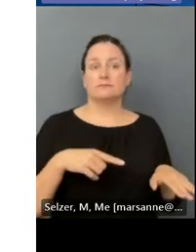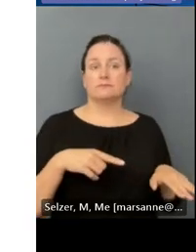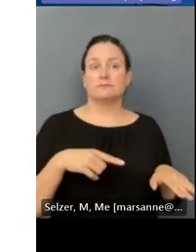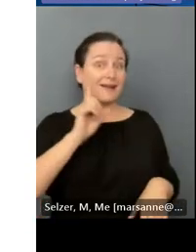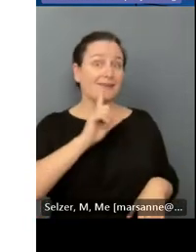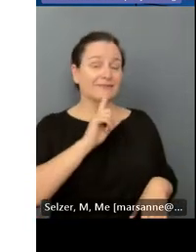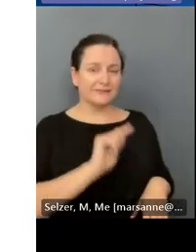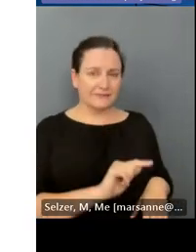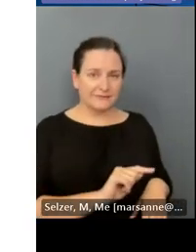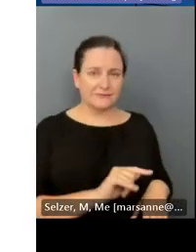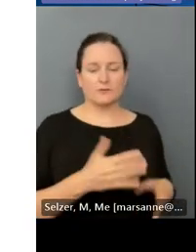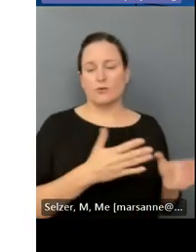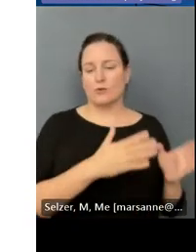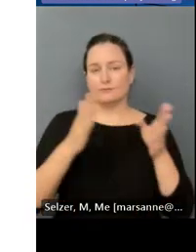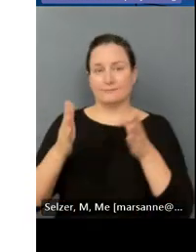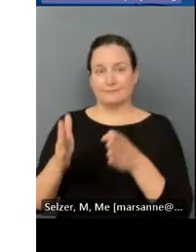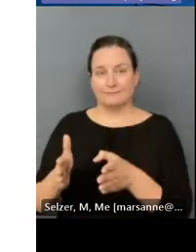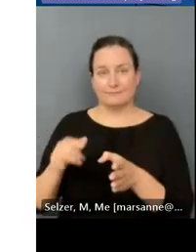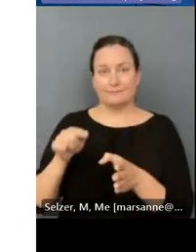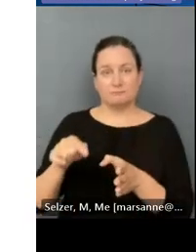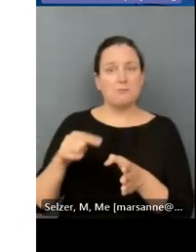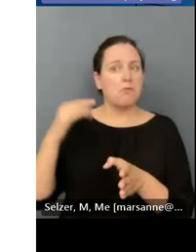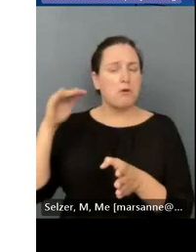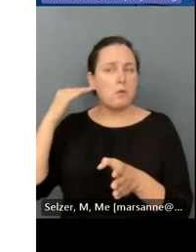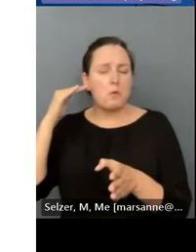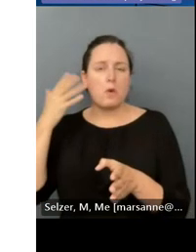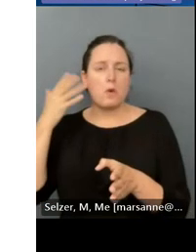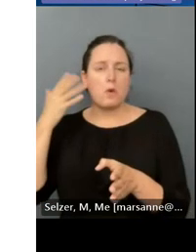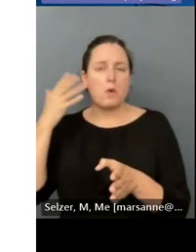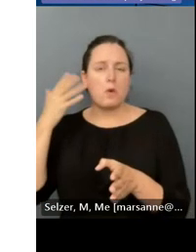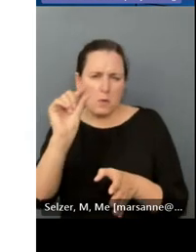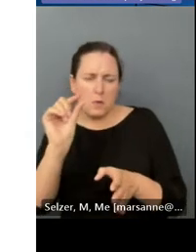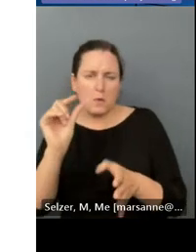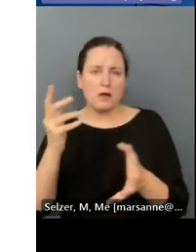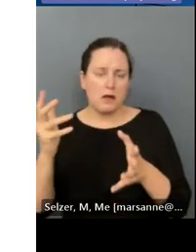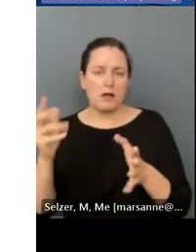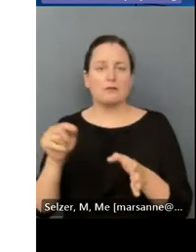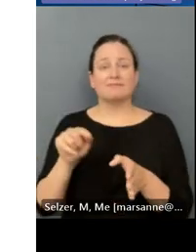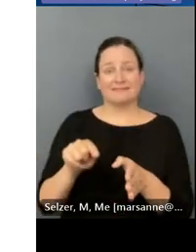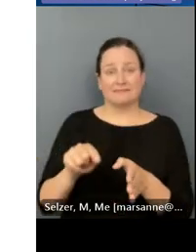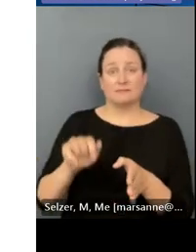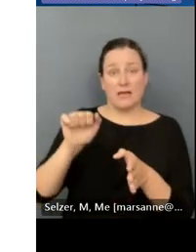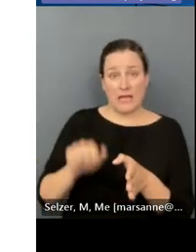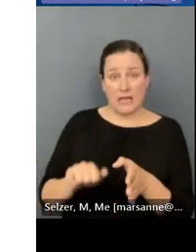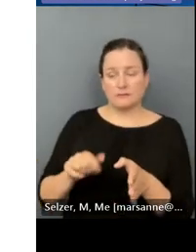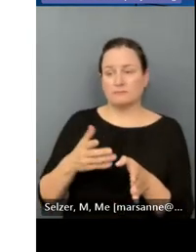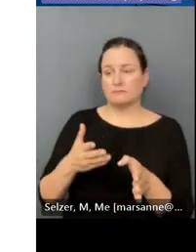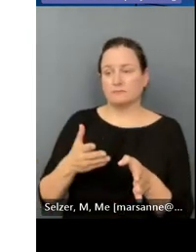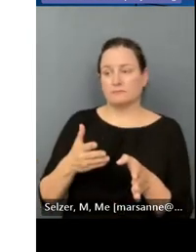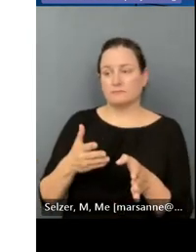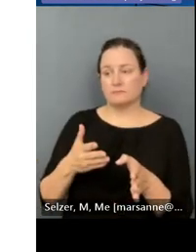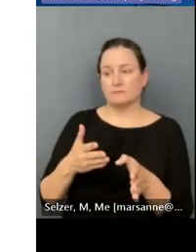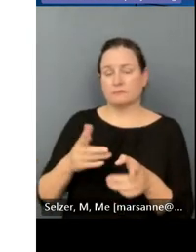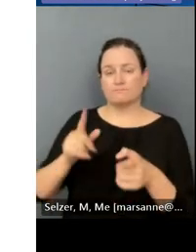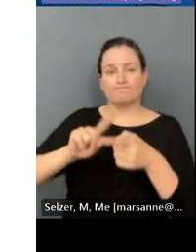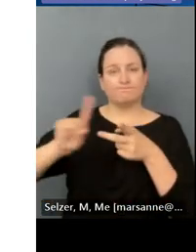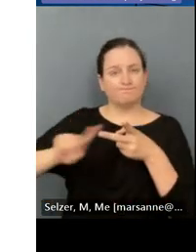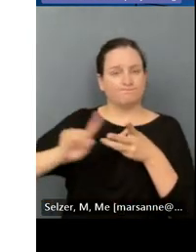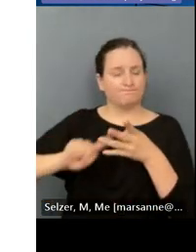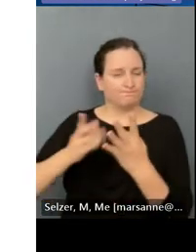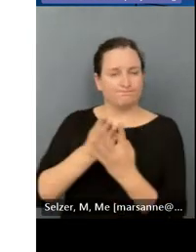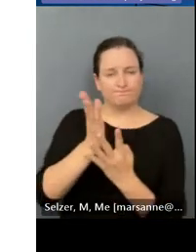other educational practices such as logogenia and the use of verbotonal method so that